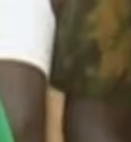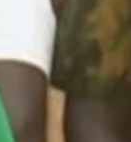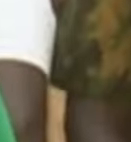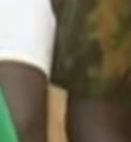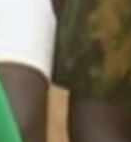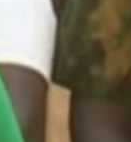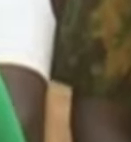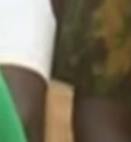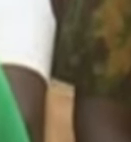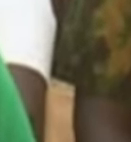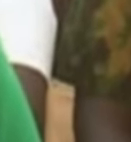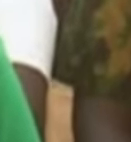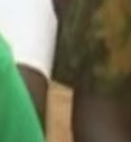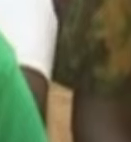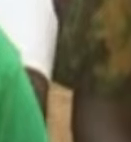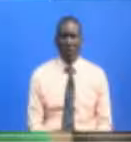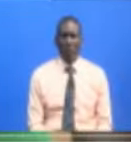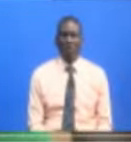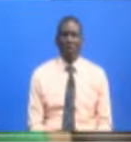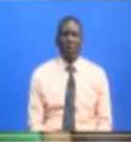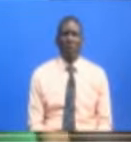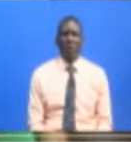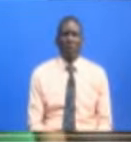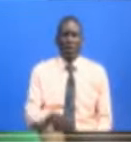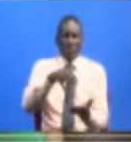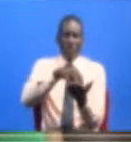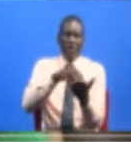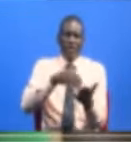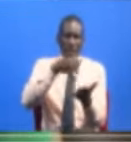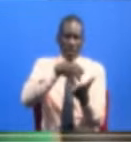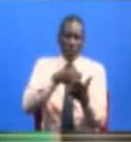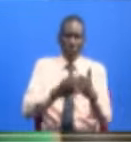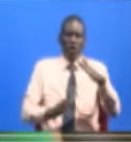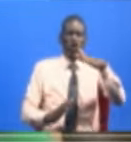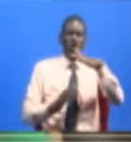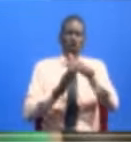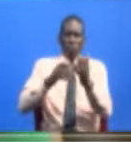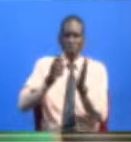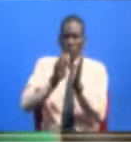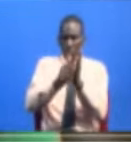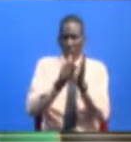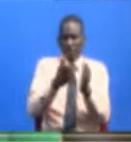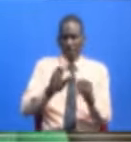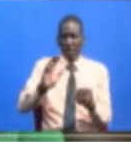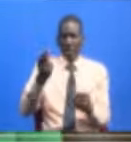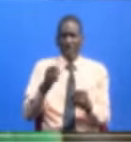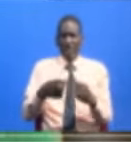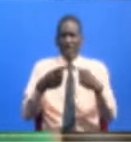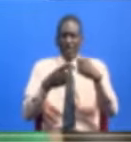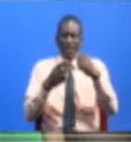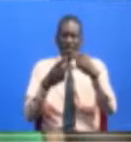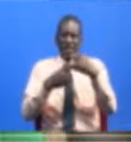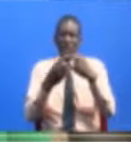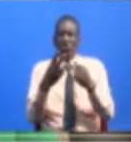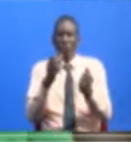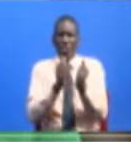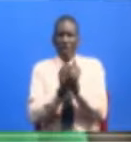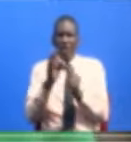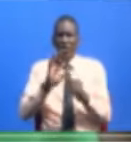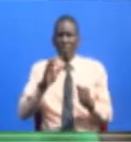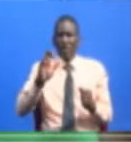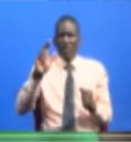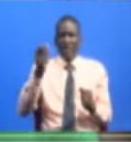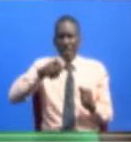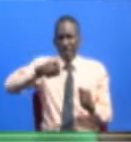The current case we are seeing is involving one of the top varieties. Actually, this is the lead variety in Kenya, 6213, by Kenya